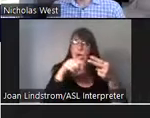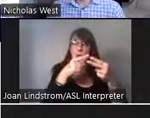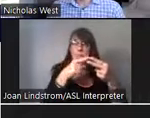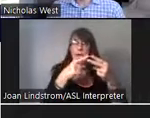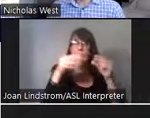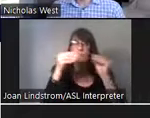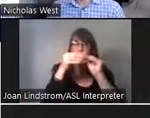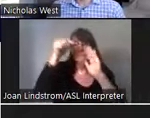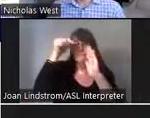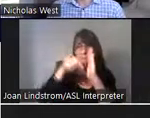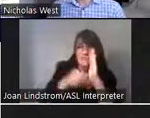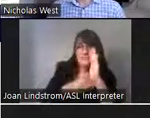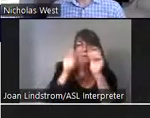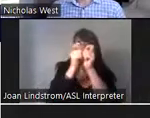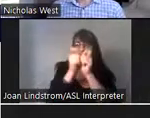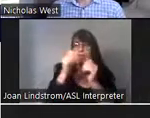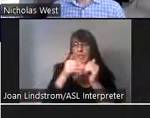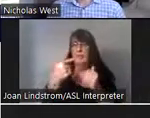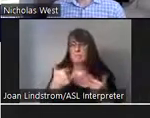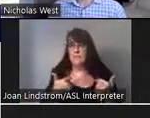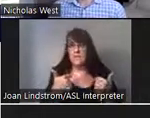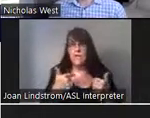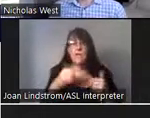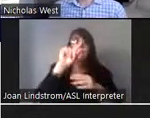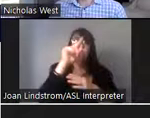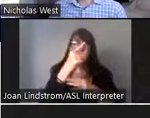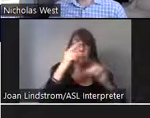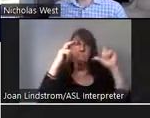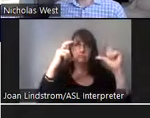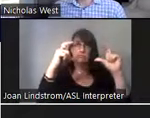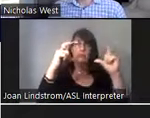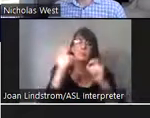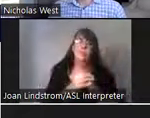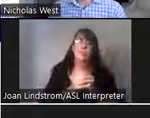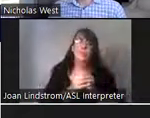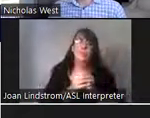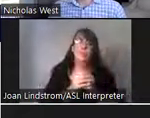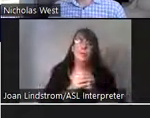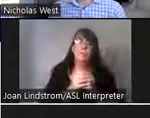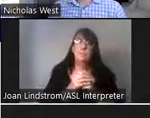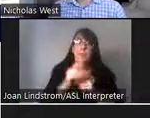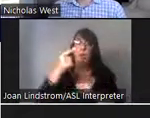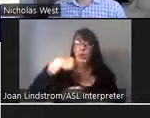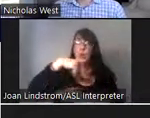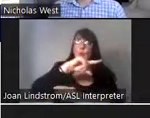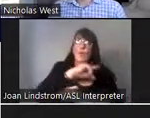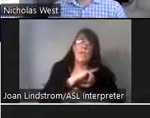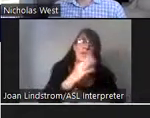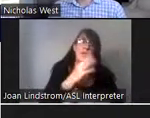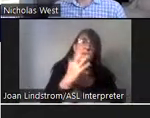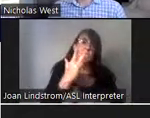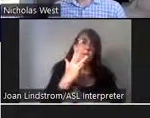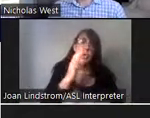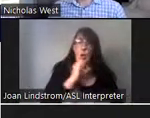more detail than I could. So the first bucket is where we own